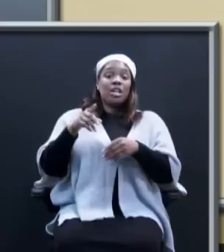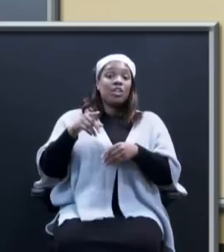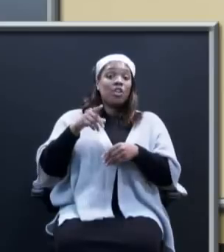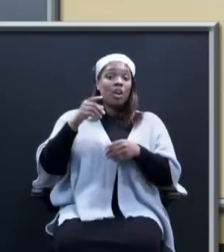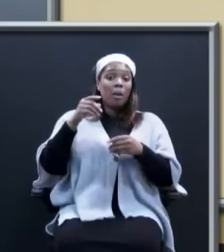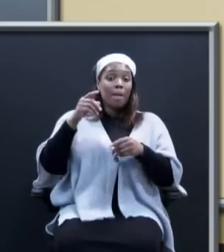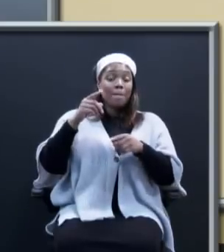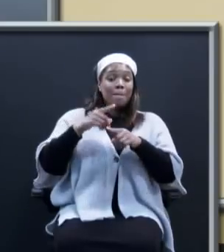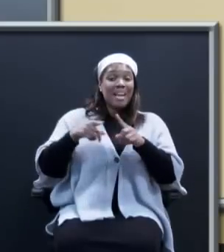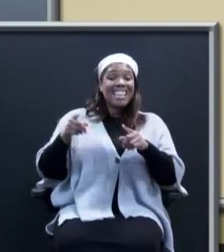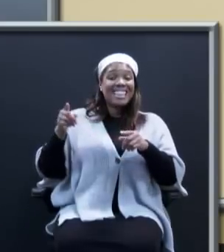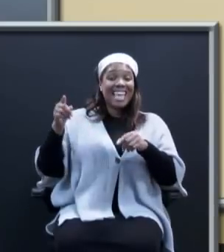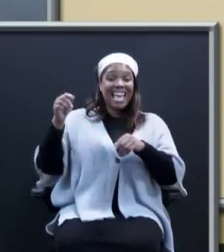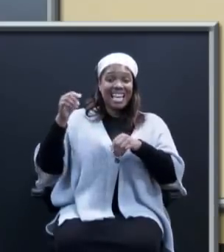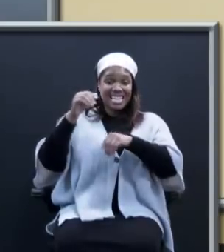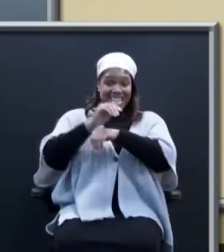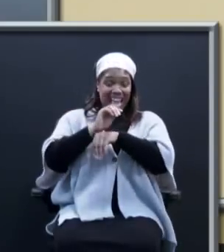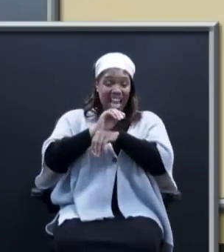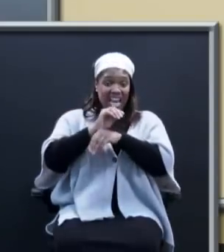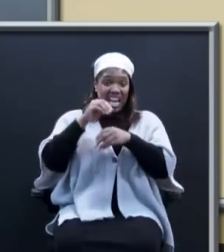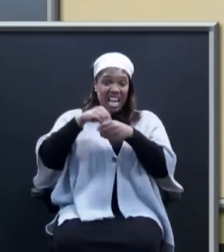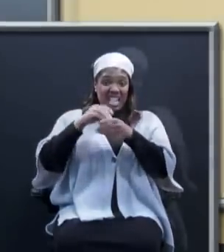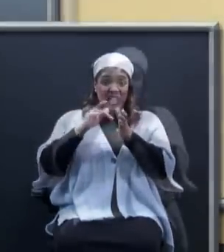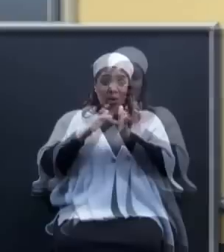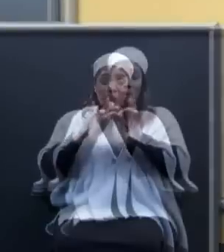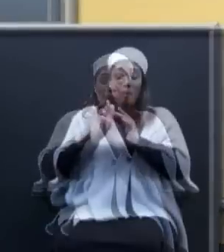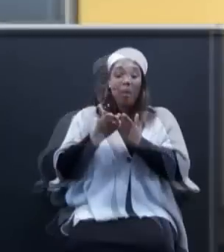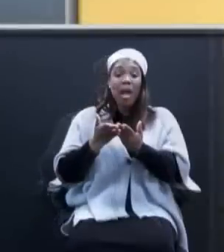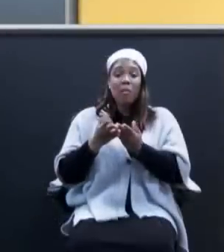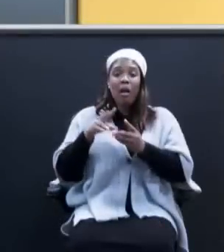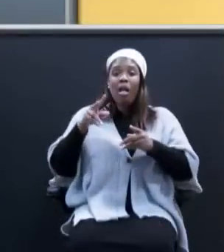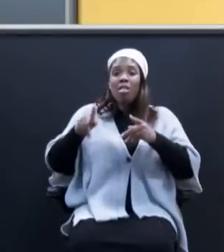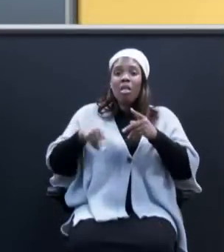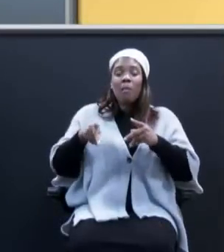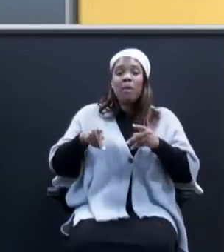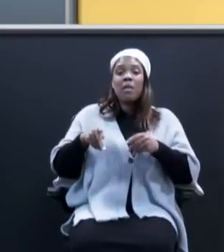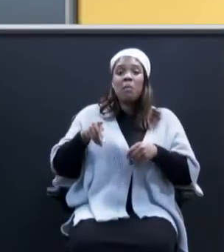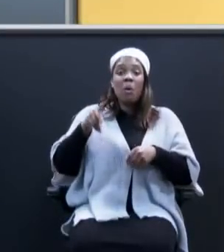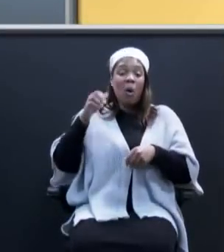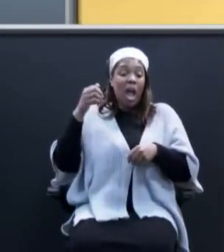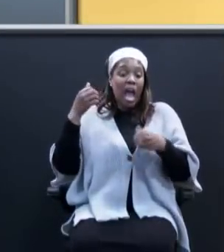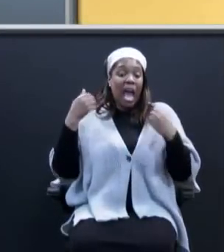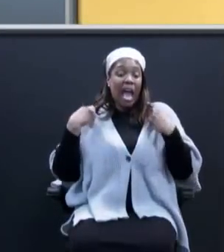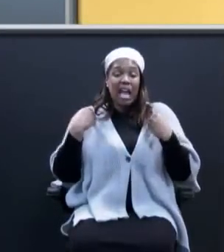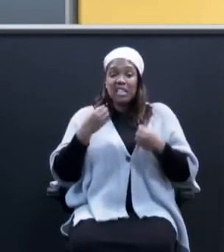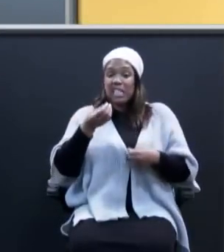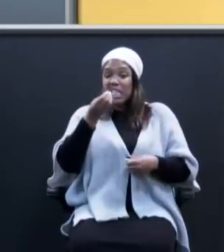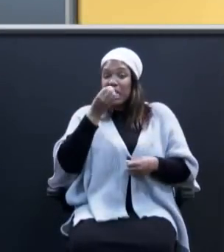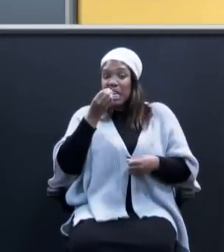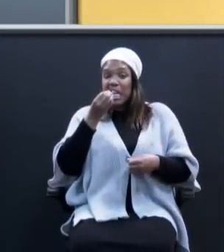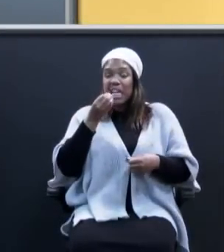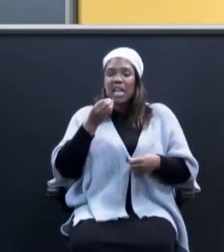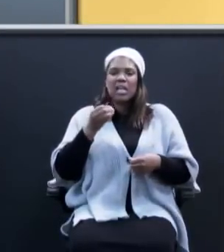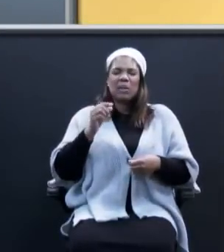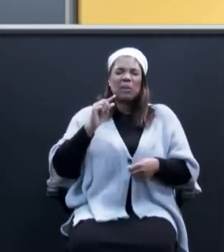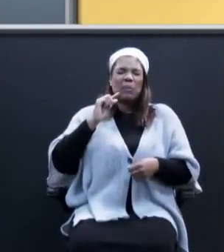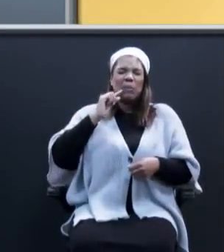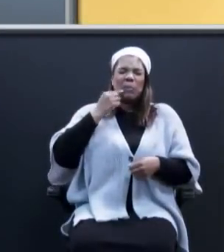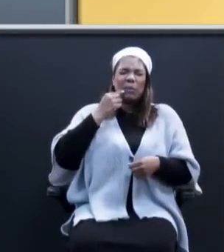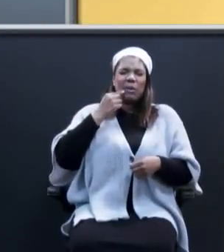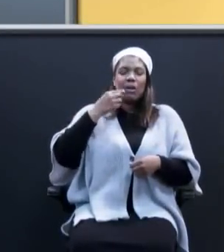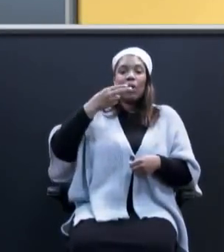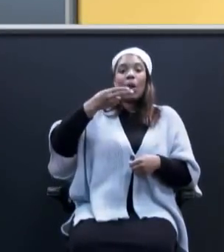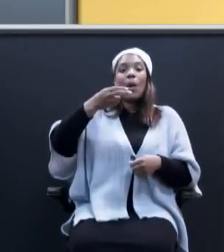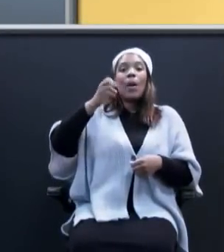with bitter herbs they shall eat it. Now, the Lord letting you know that this is going to be quick. Which once what I'm getting ready to